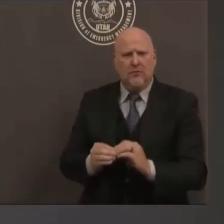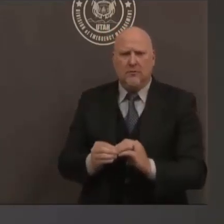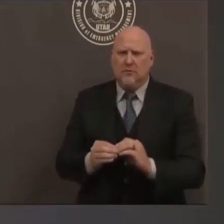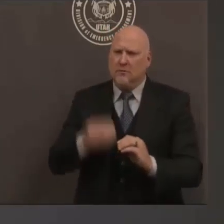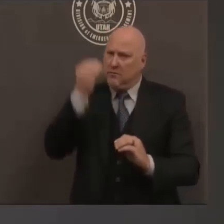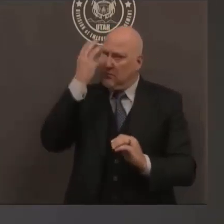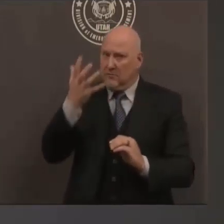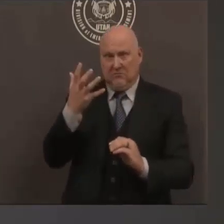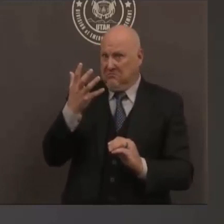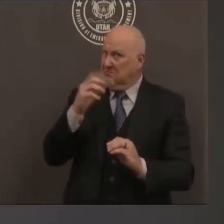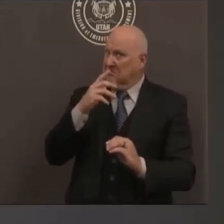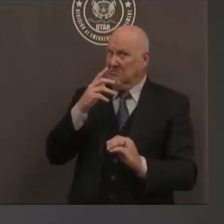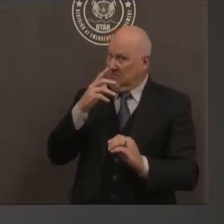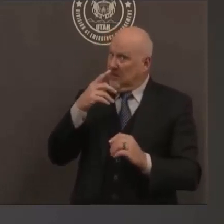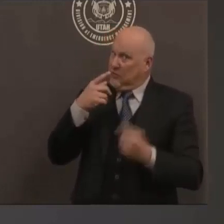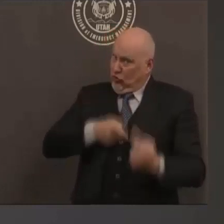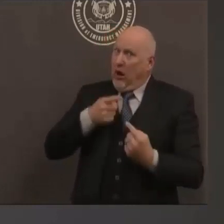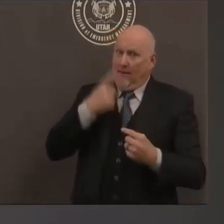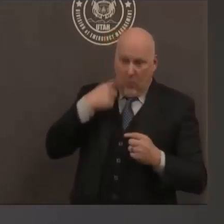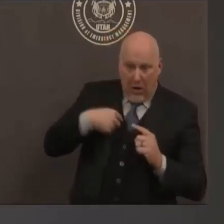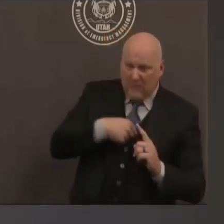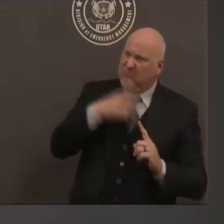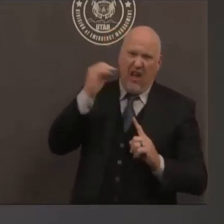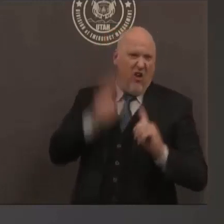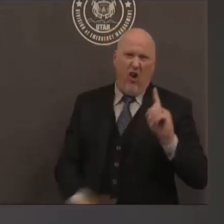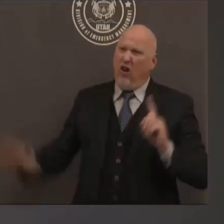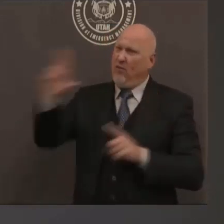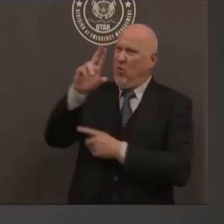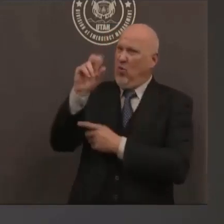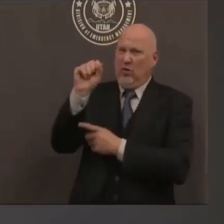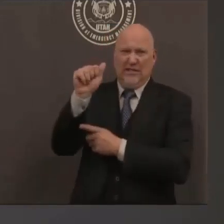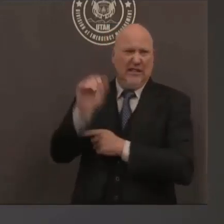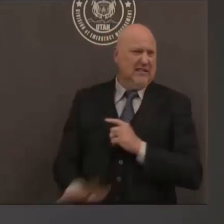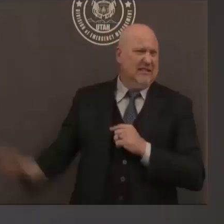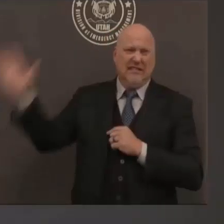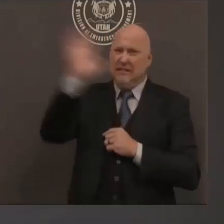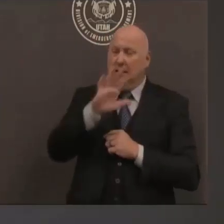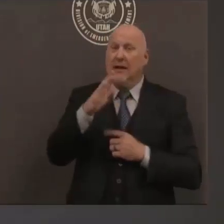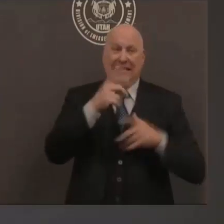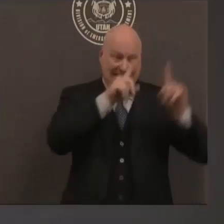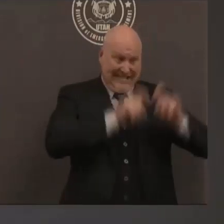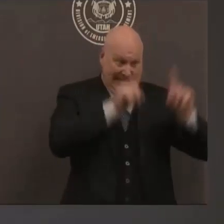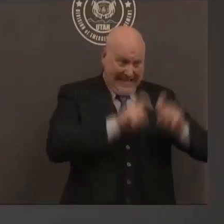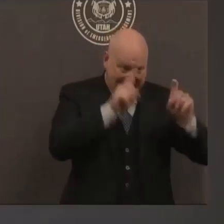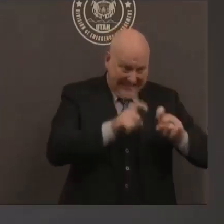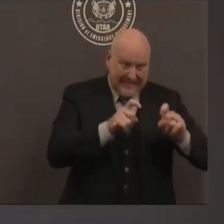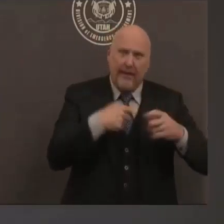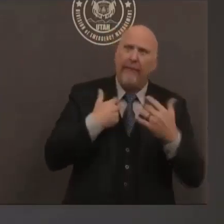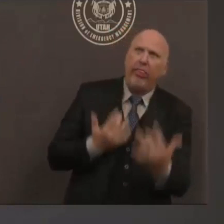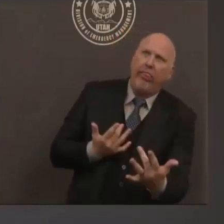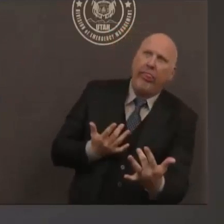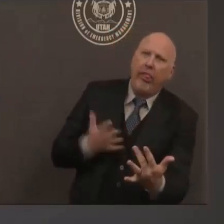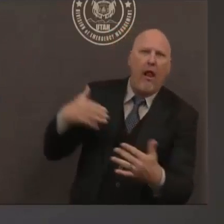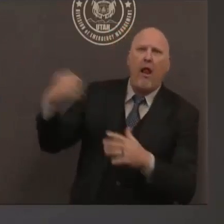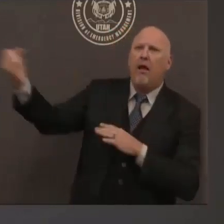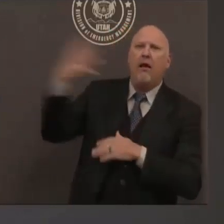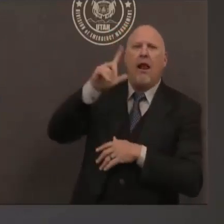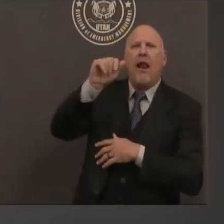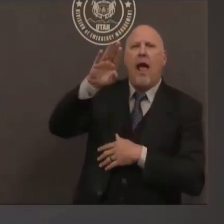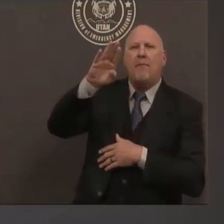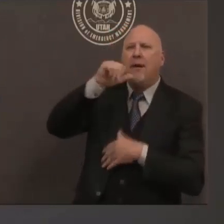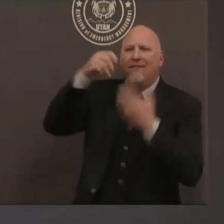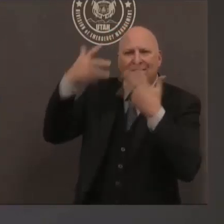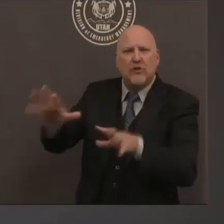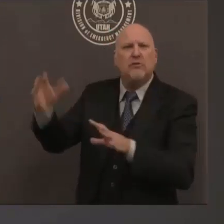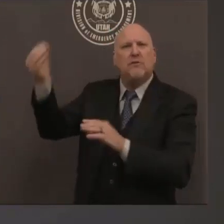be able to test and analyze those test results, and then hopefully be able to be more strategic in how we in